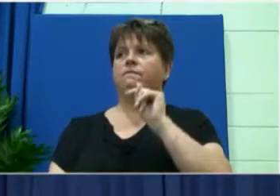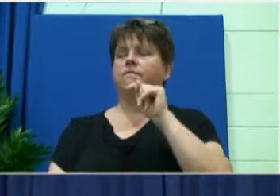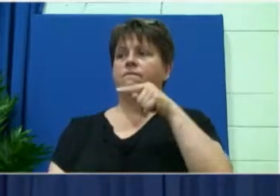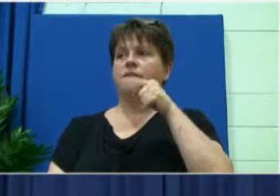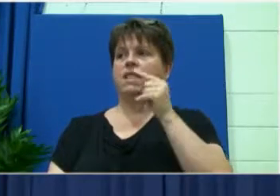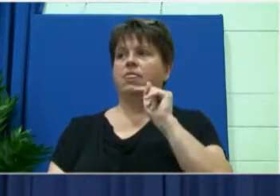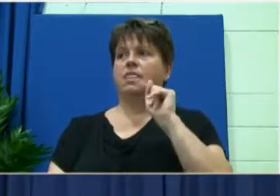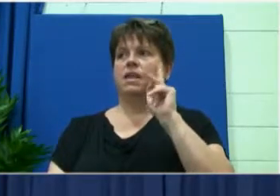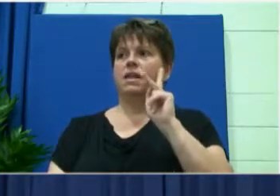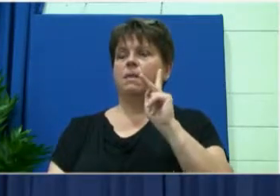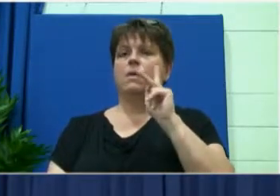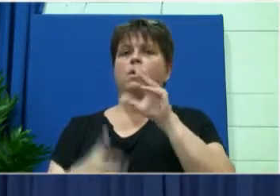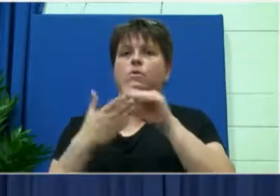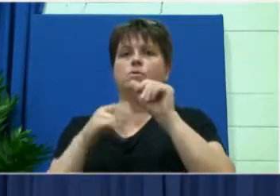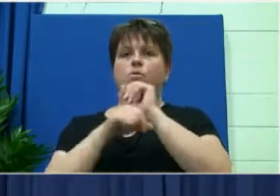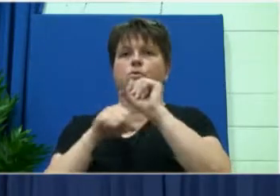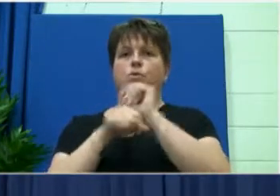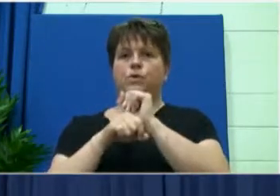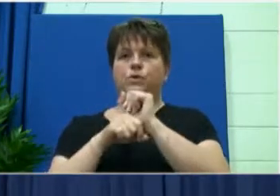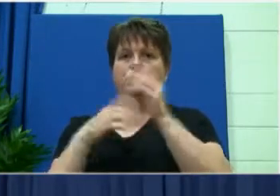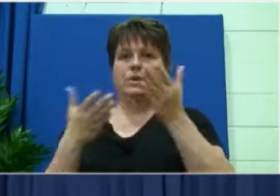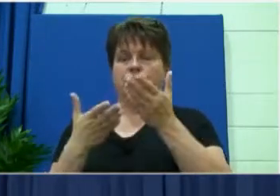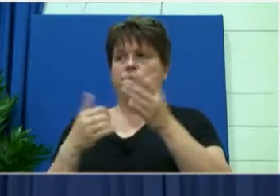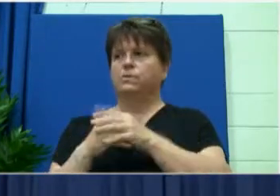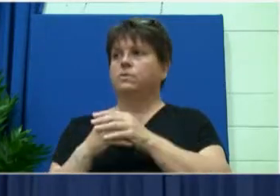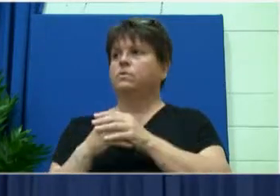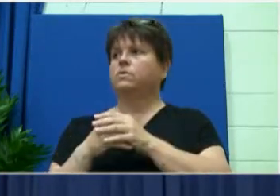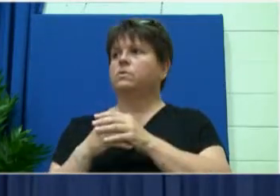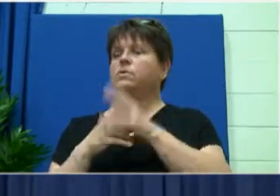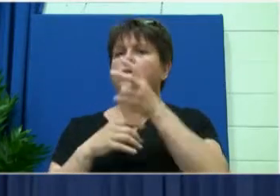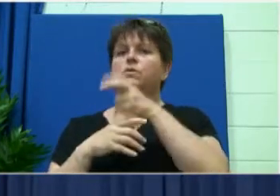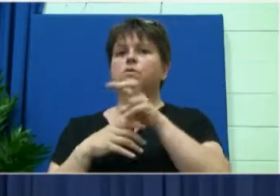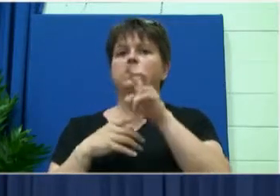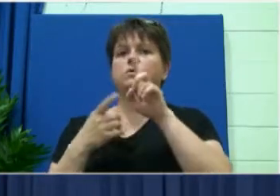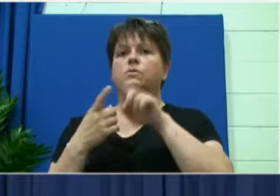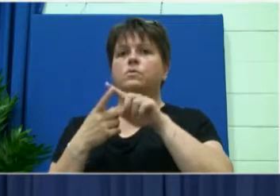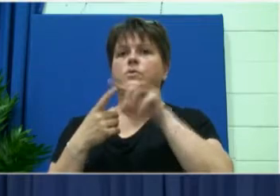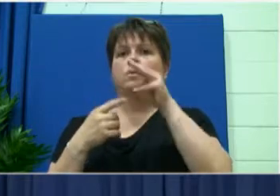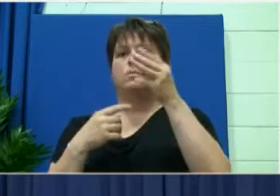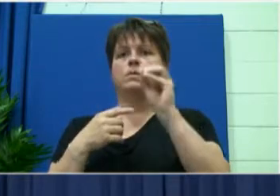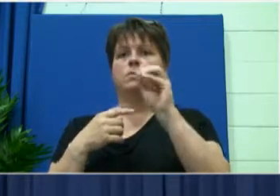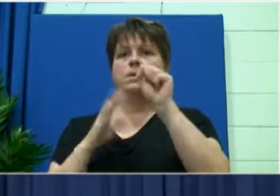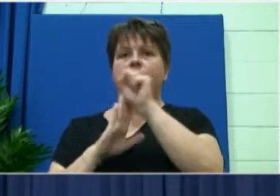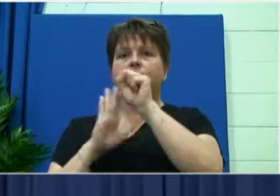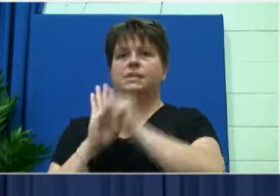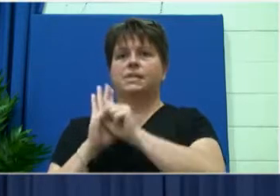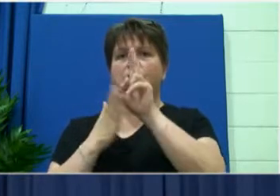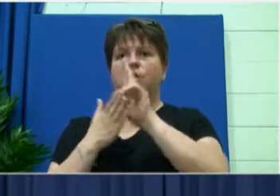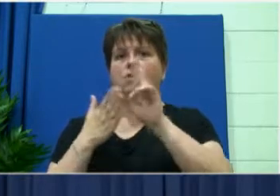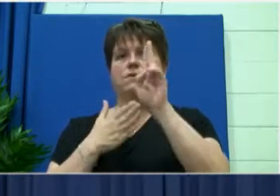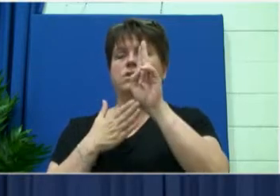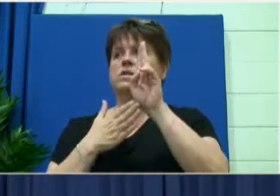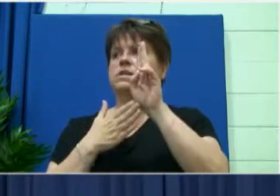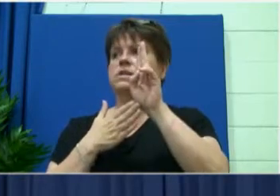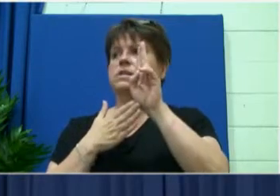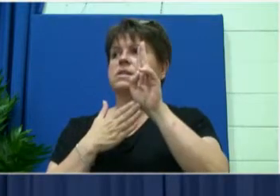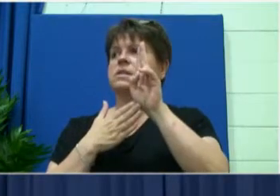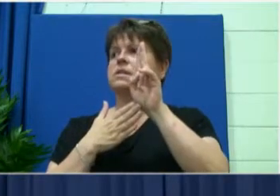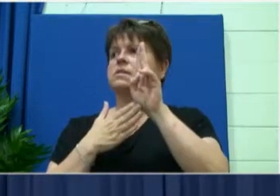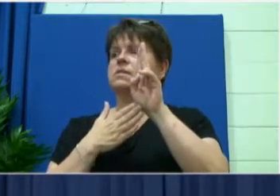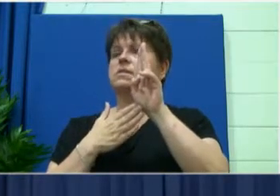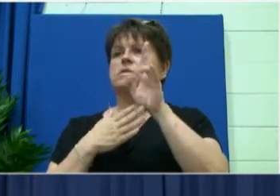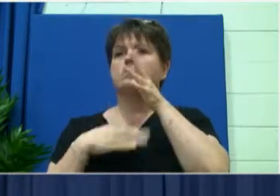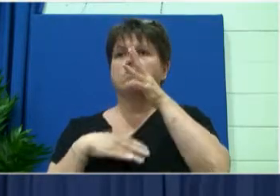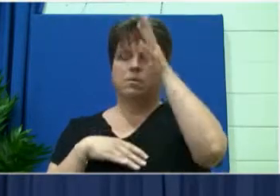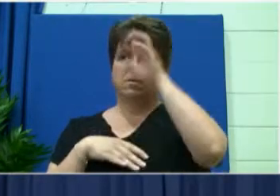and a student worker in the Success Center. She will be transferring to Missouri State University, and she is the daughter